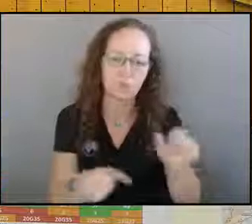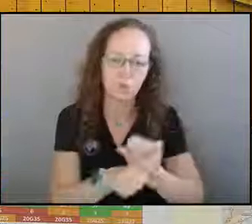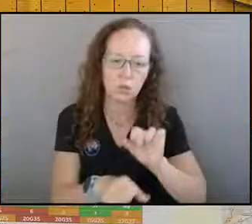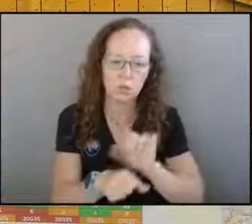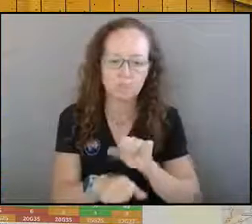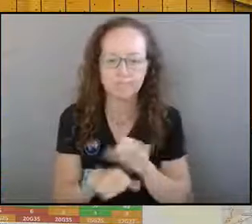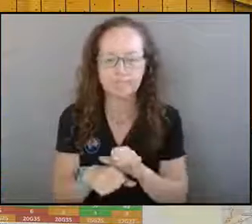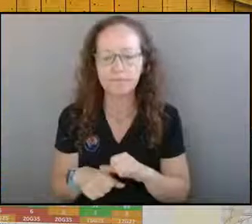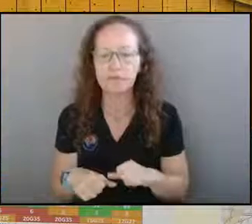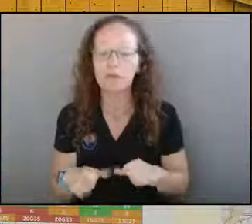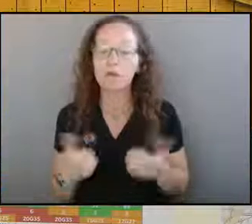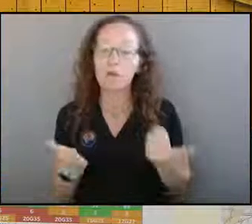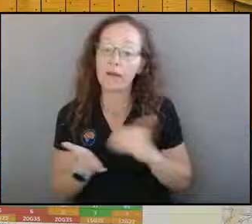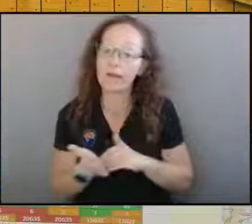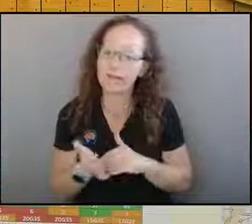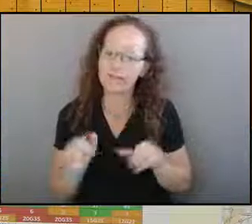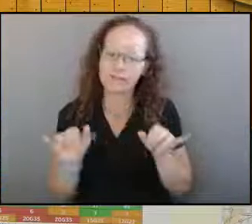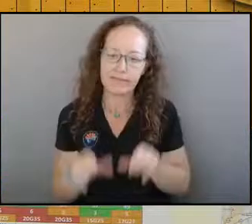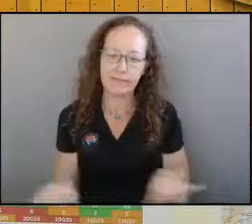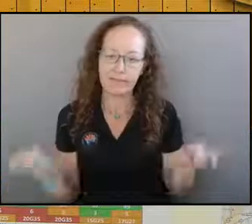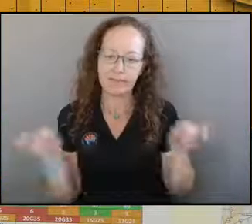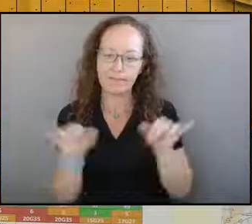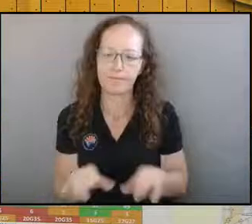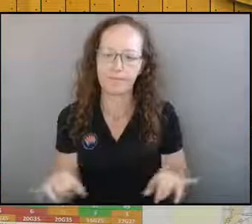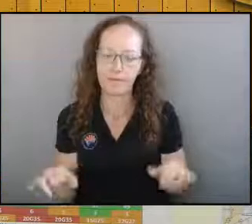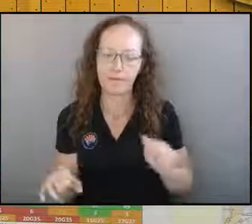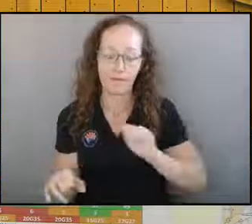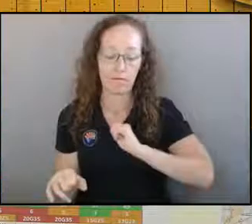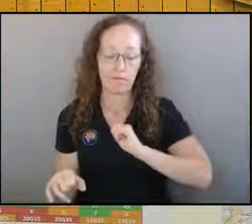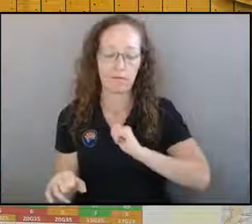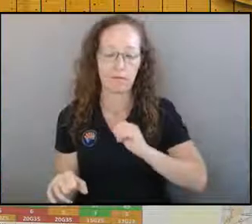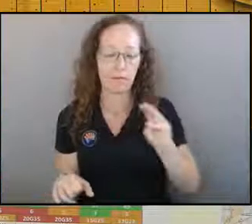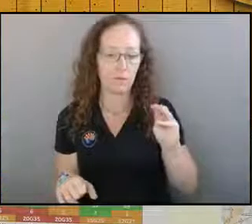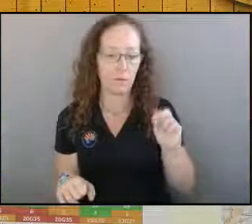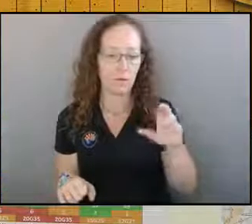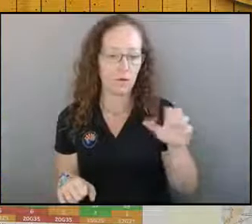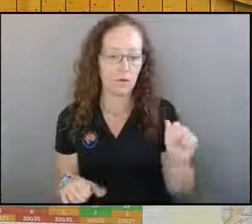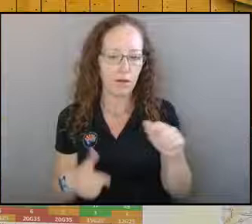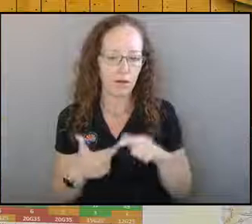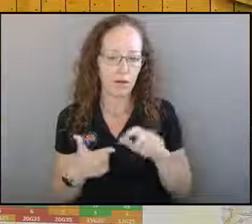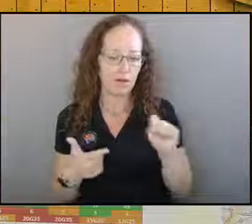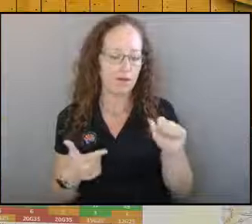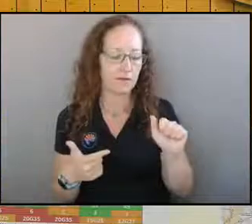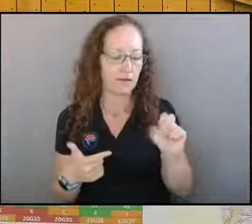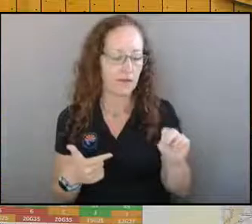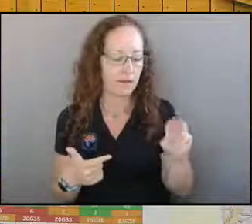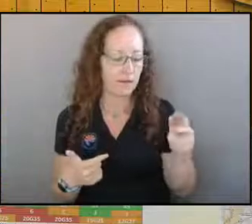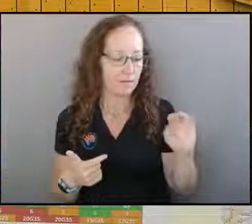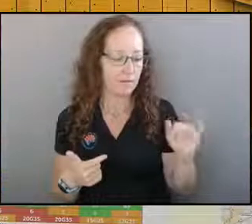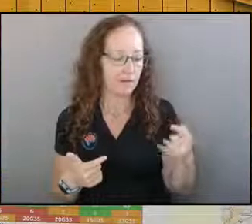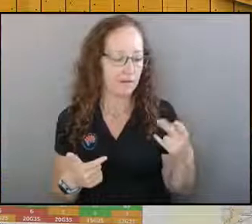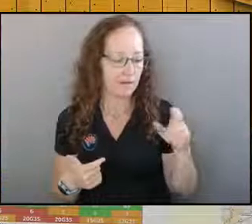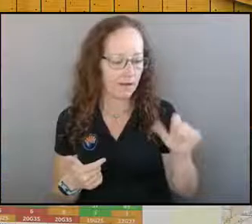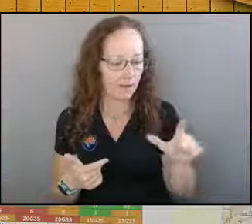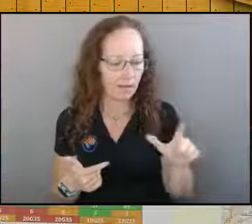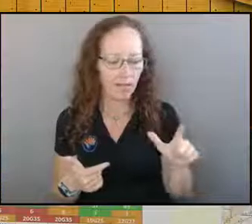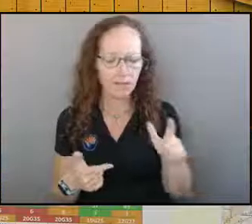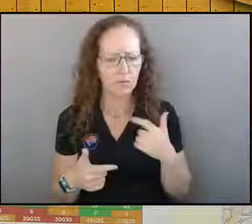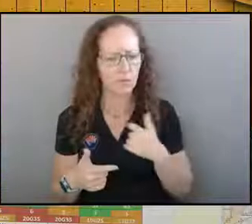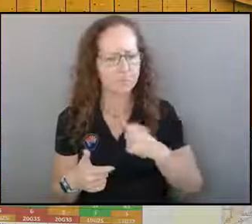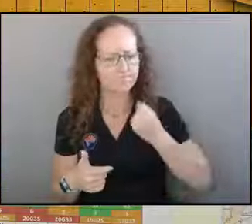before, us individuals in Mora and San Miguel and surrounding counties, we're tough individuals. You